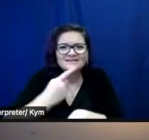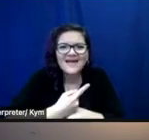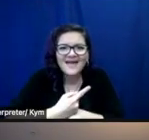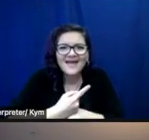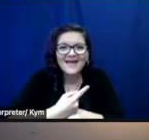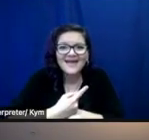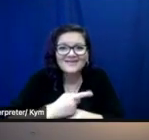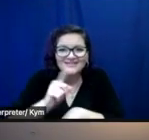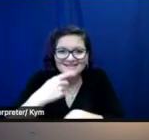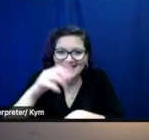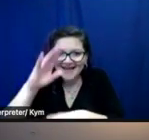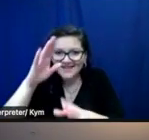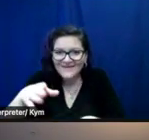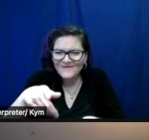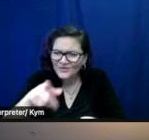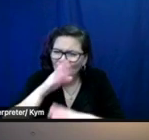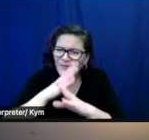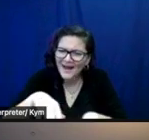Harold's quiet today.